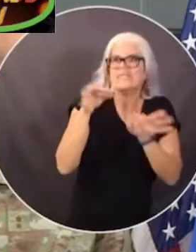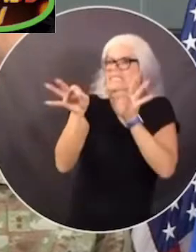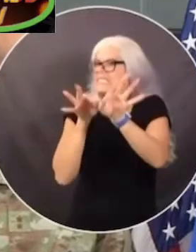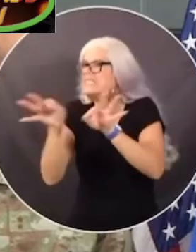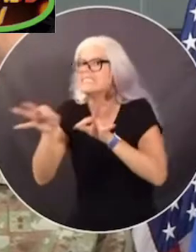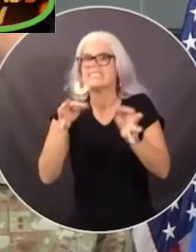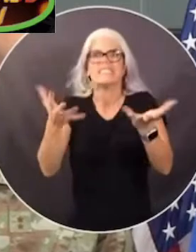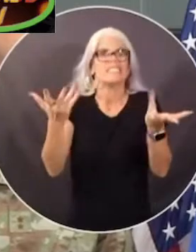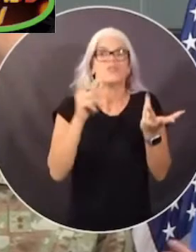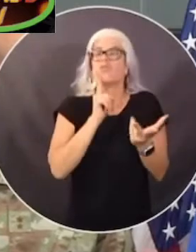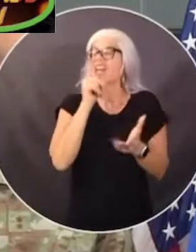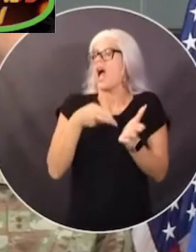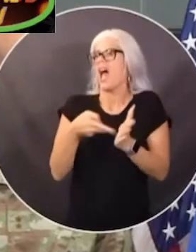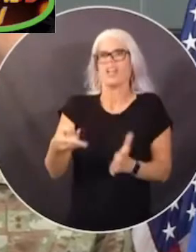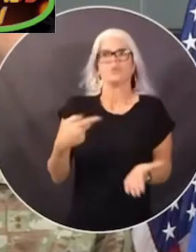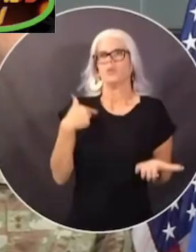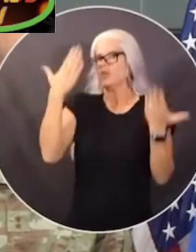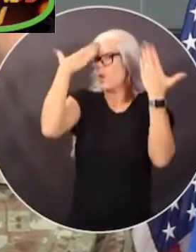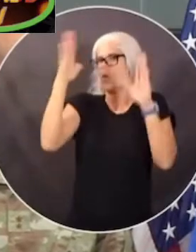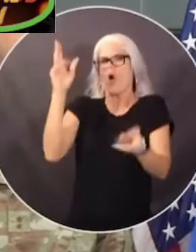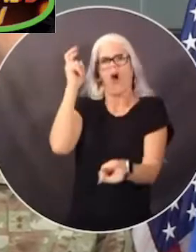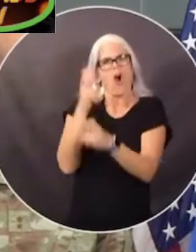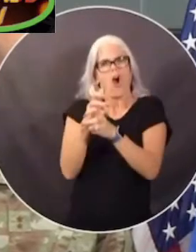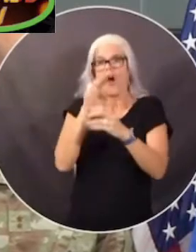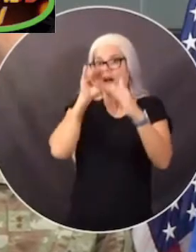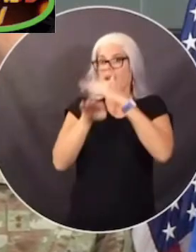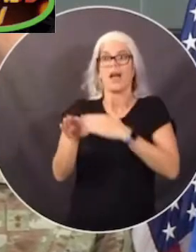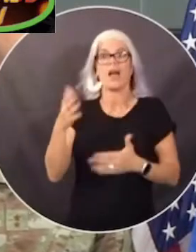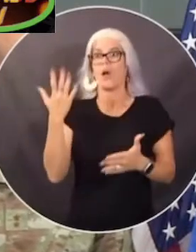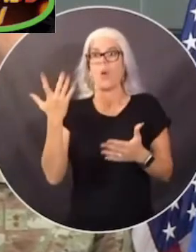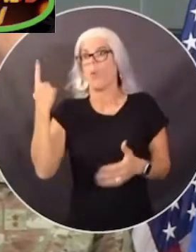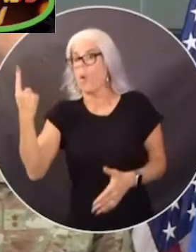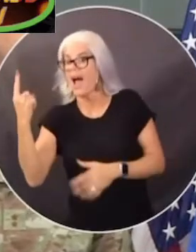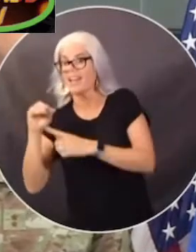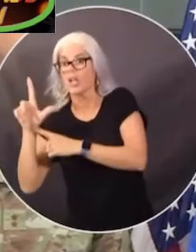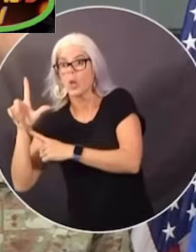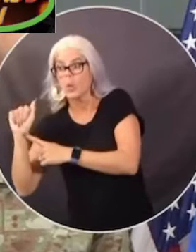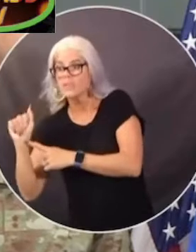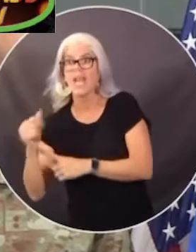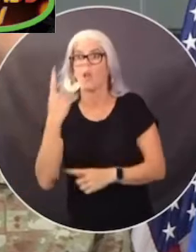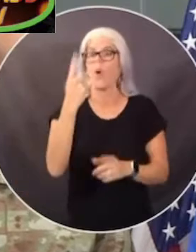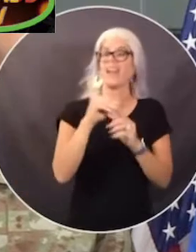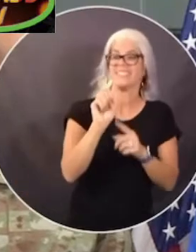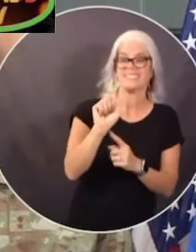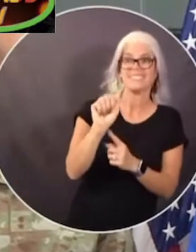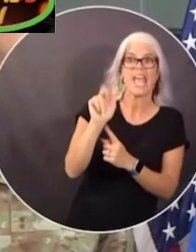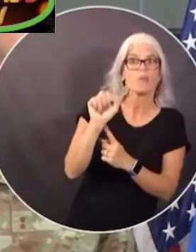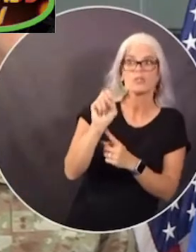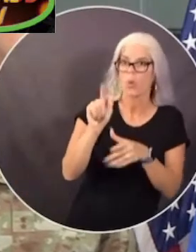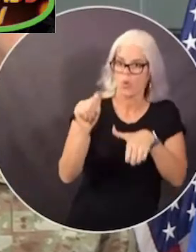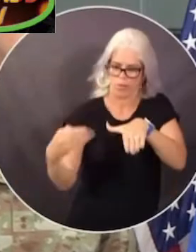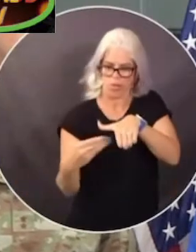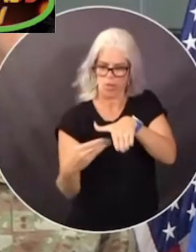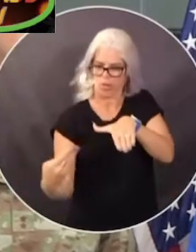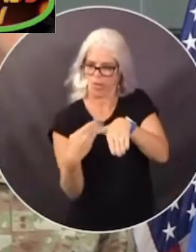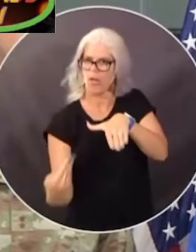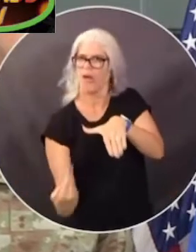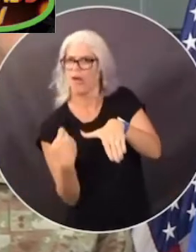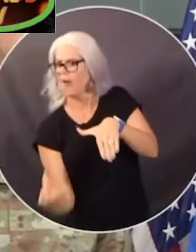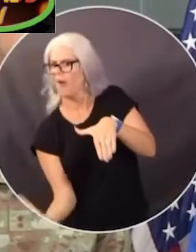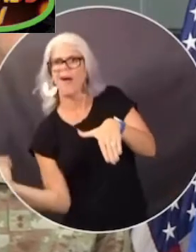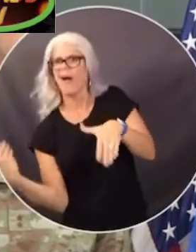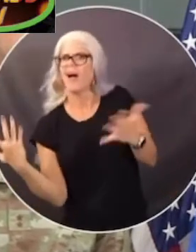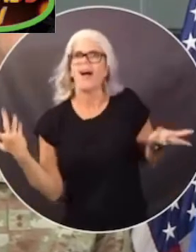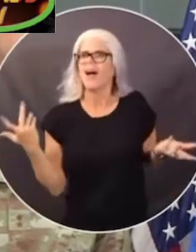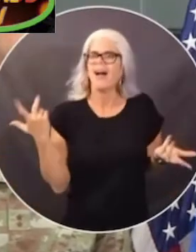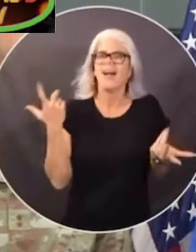it to Louisiana and another model taking it to Sarasota, and then you just kind of meet, I mean, it's not probably the ideal situation. Now that